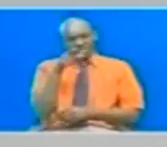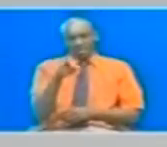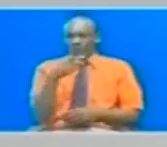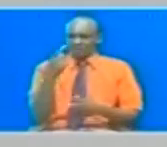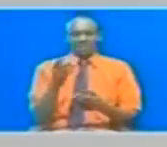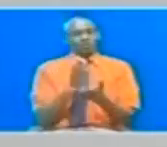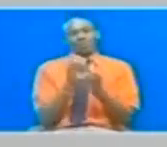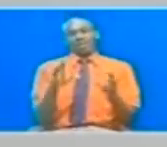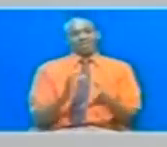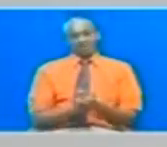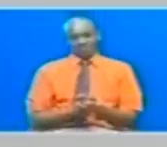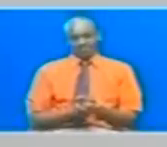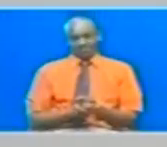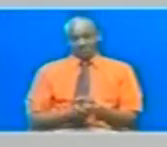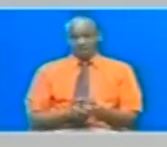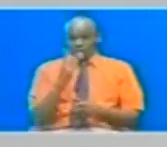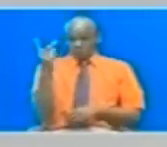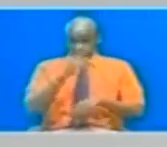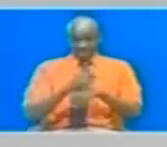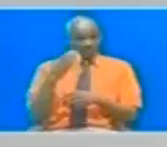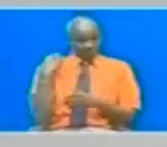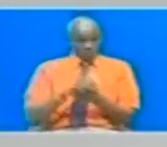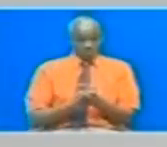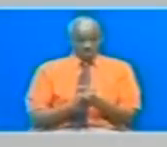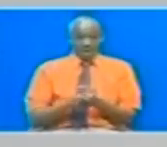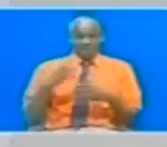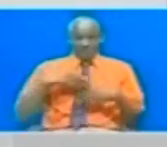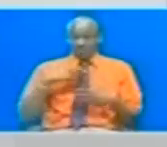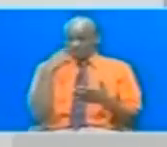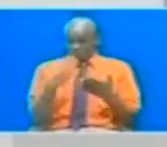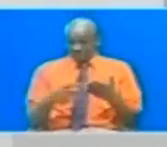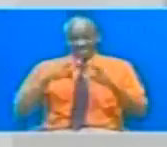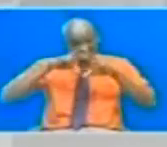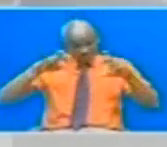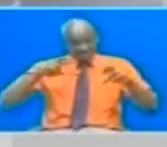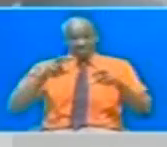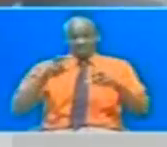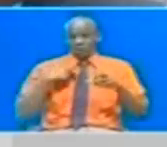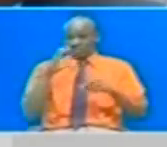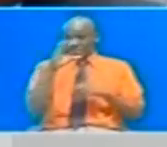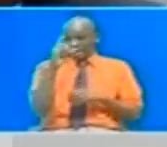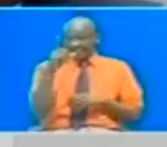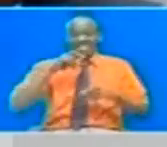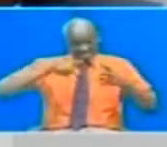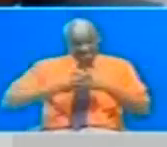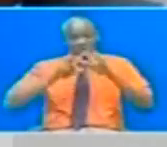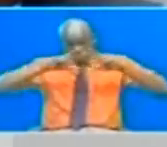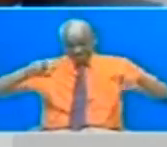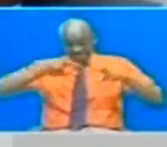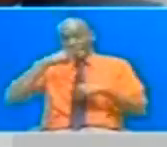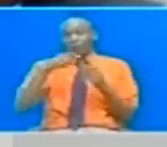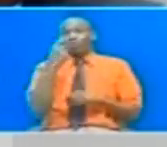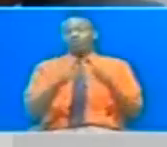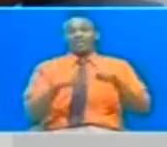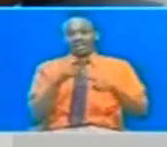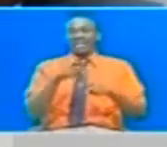the truth. Just 2 days after four top Kenyan detectives began the investigations into Yebei's murder, Bensouda has